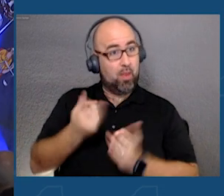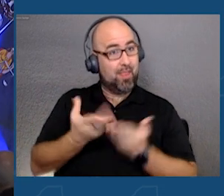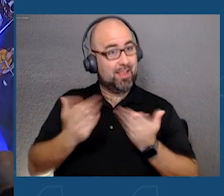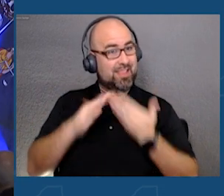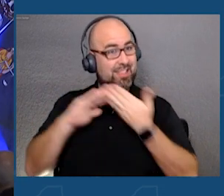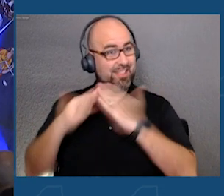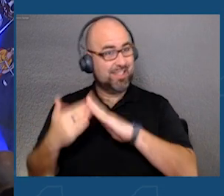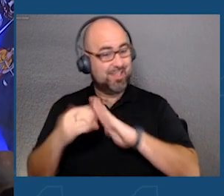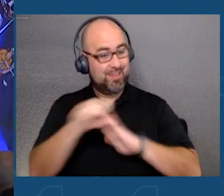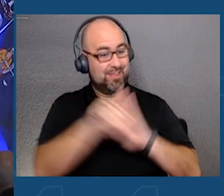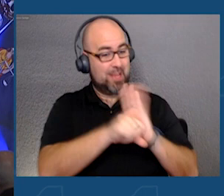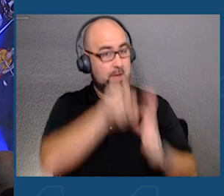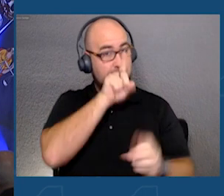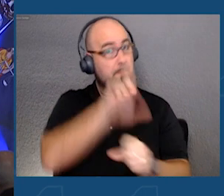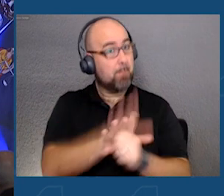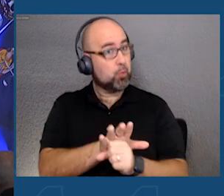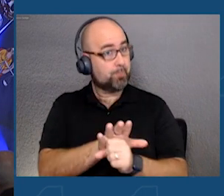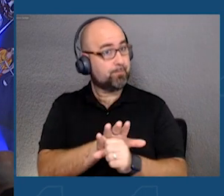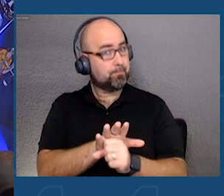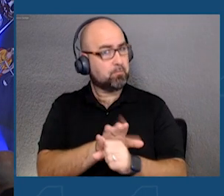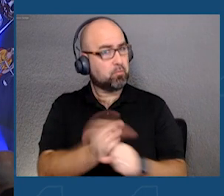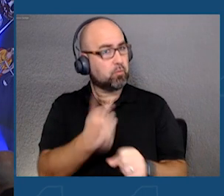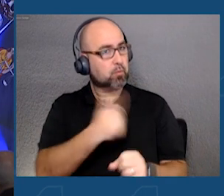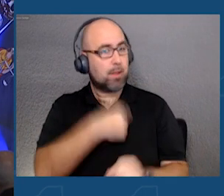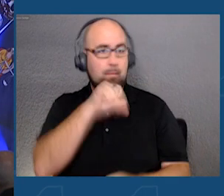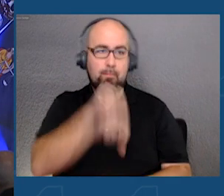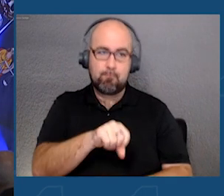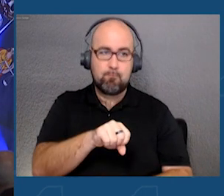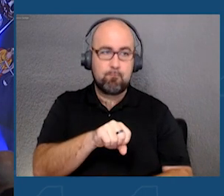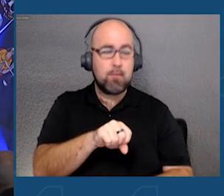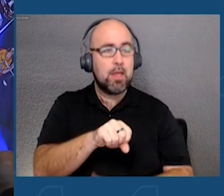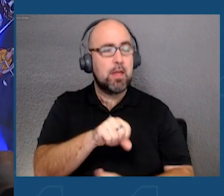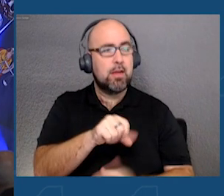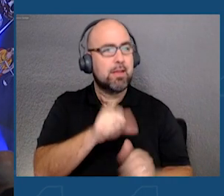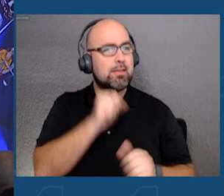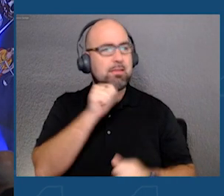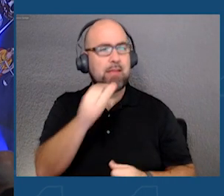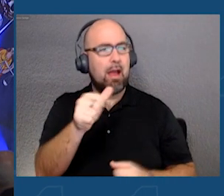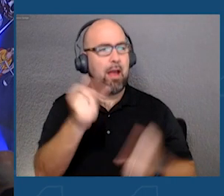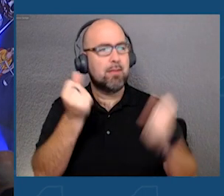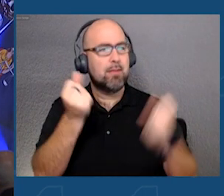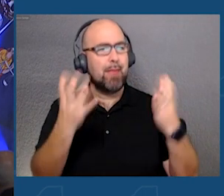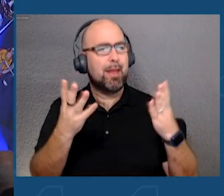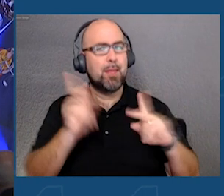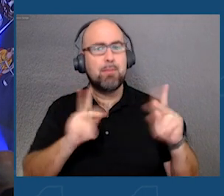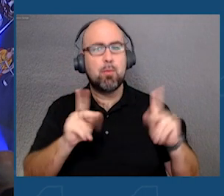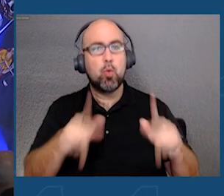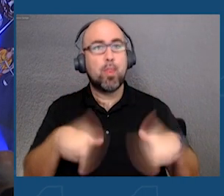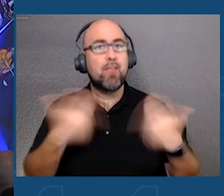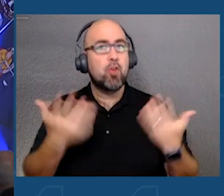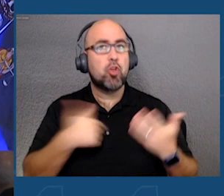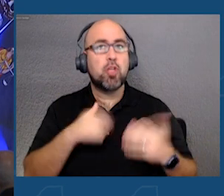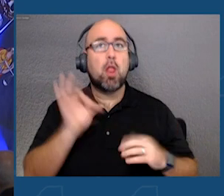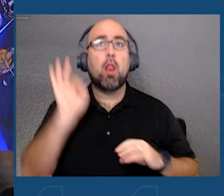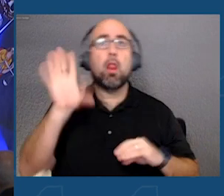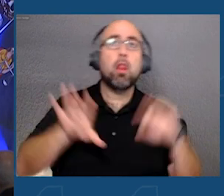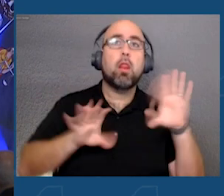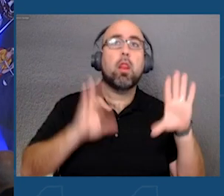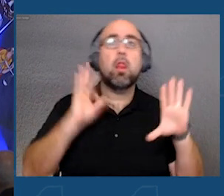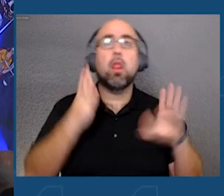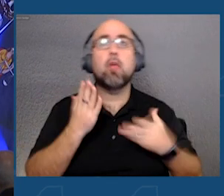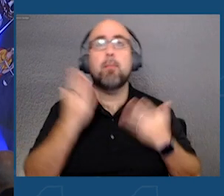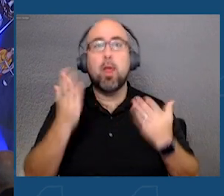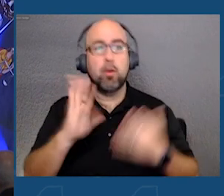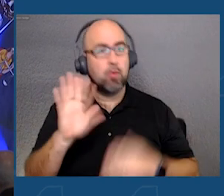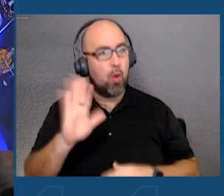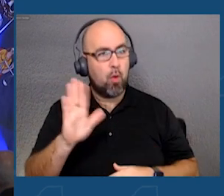one of the things that I love about this, it's not a bunch of citizens making a recommendation to the mayor and the governor. It's really the mayor and the governor embracing